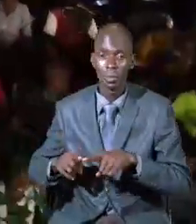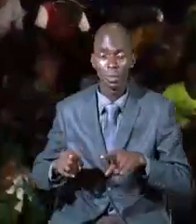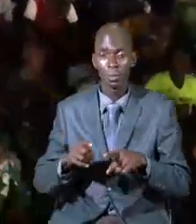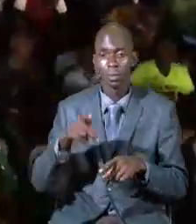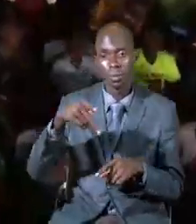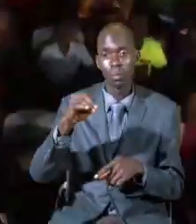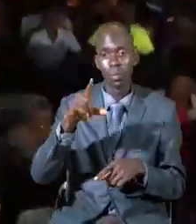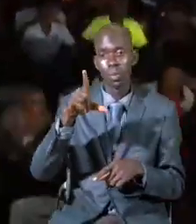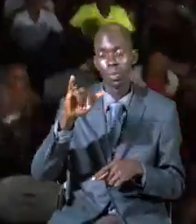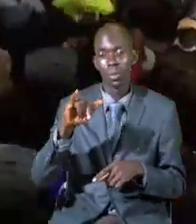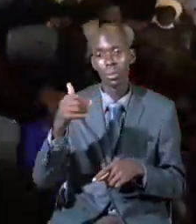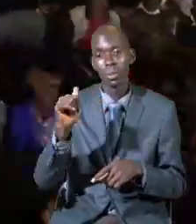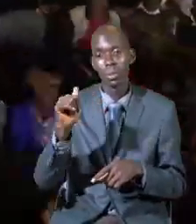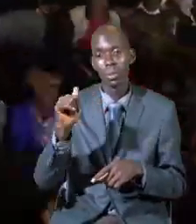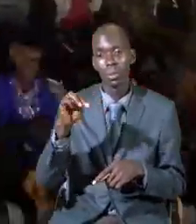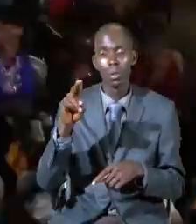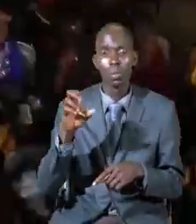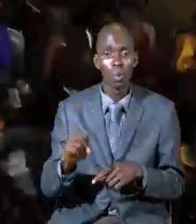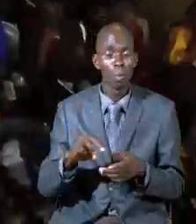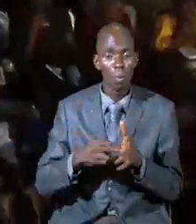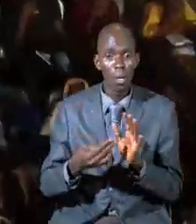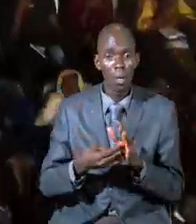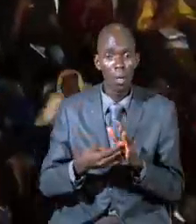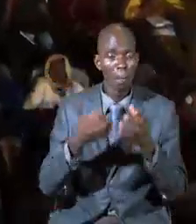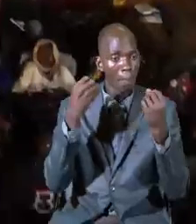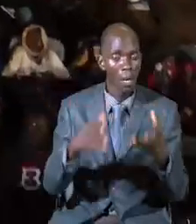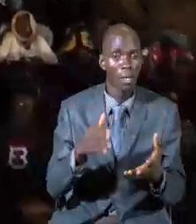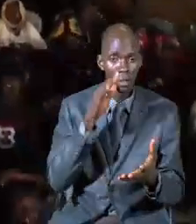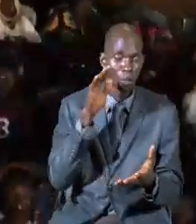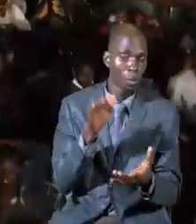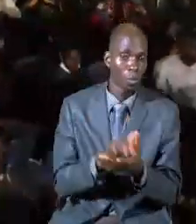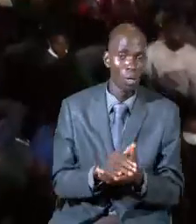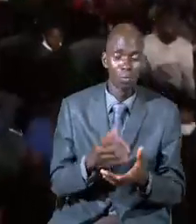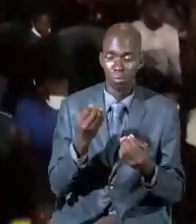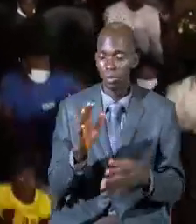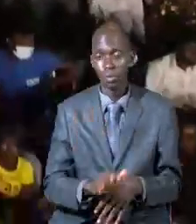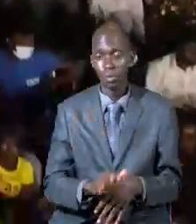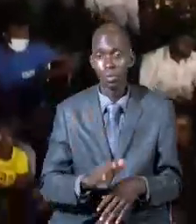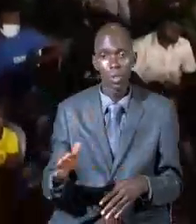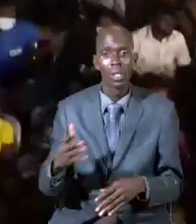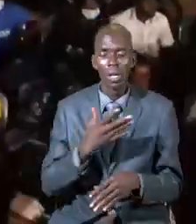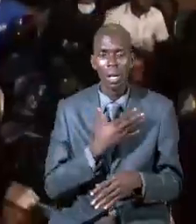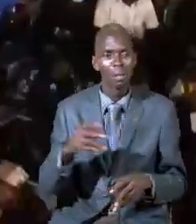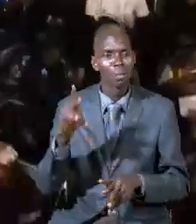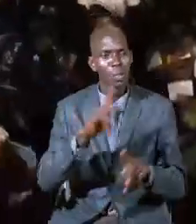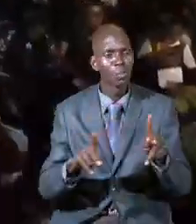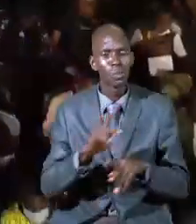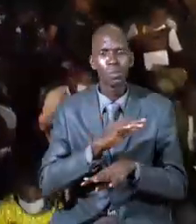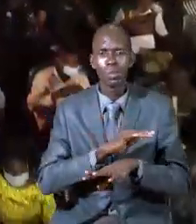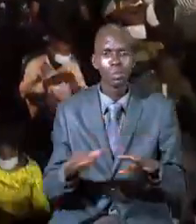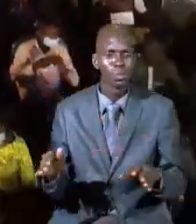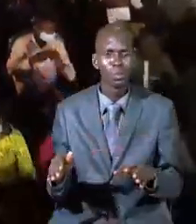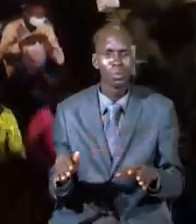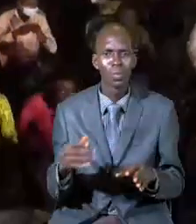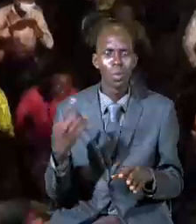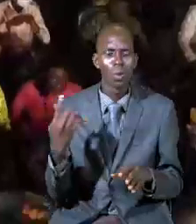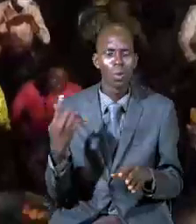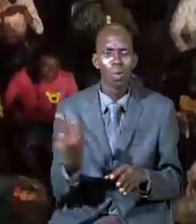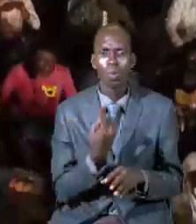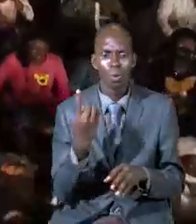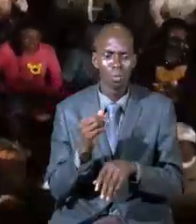never get up. And I don't know what they have done, and they have always kept me down. As I'm about to succeed